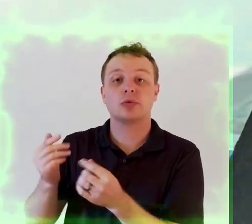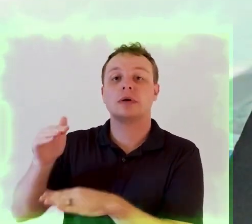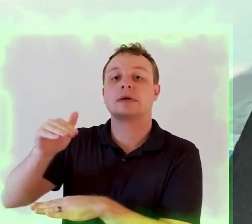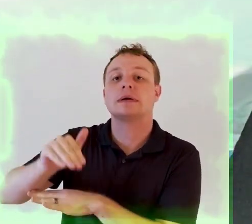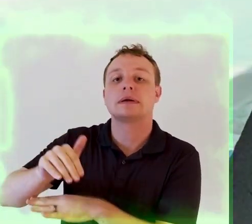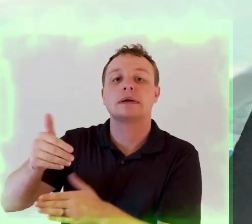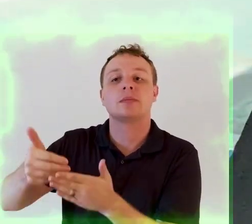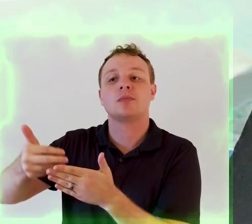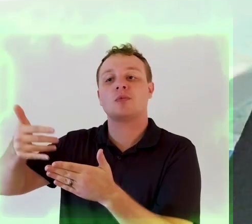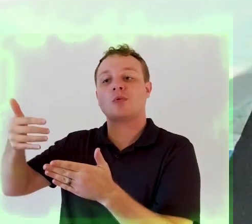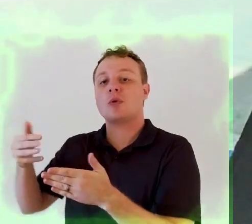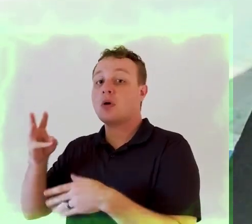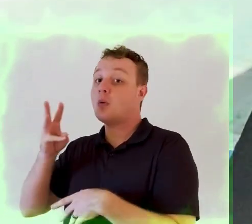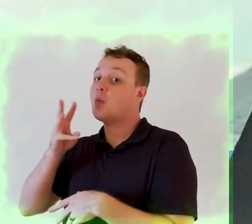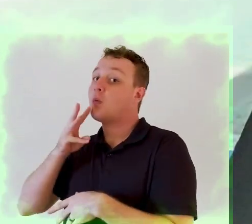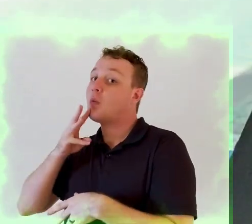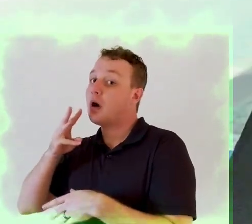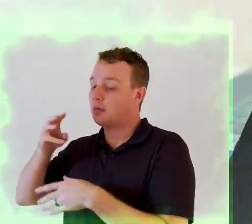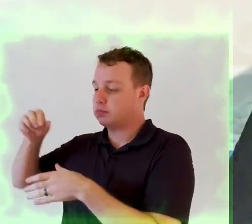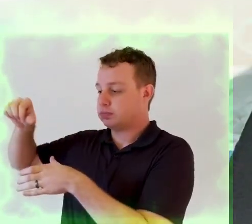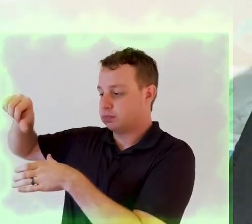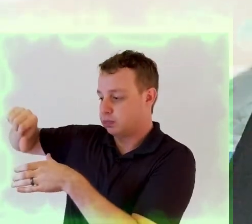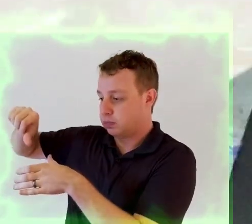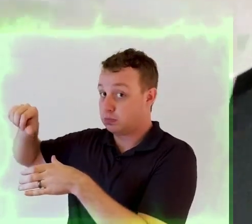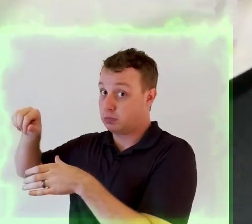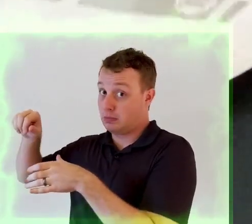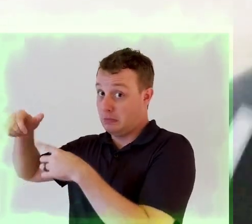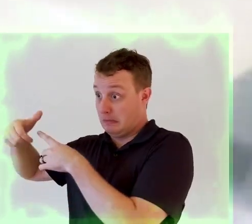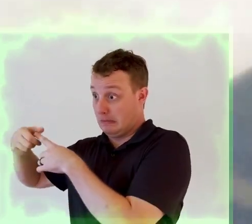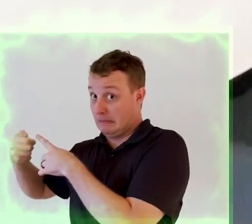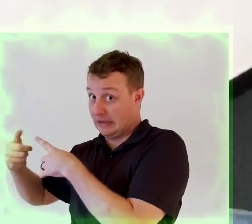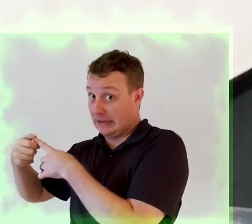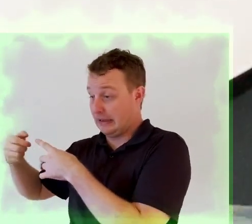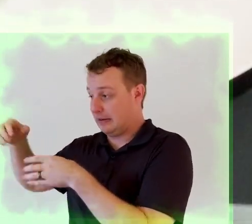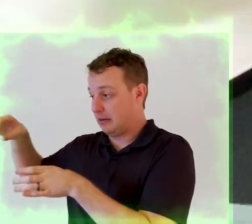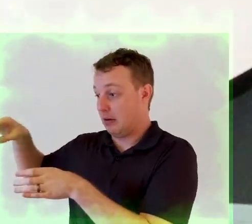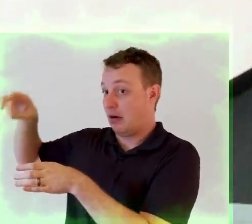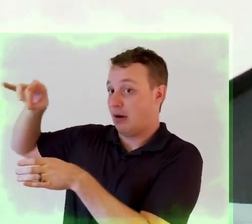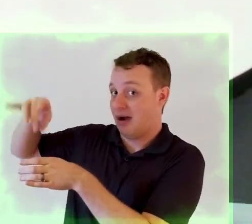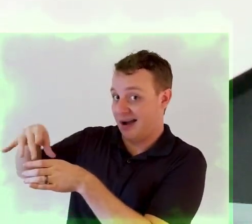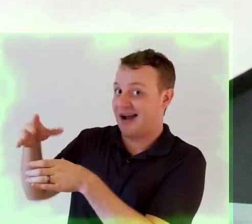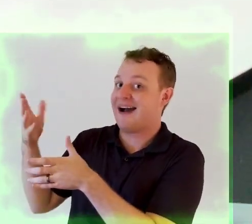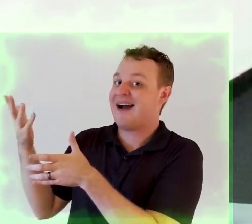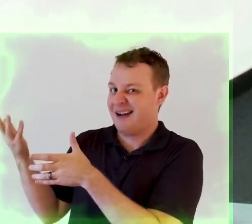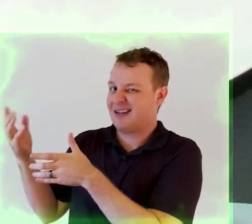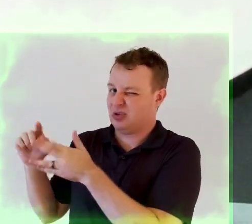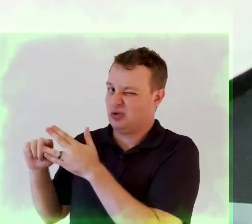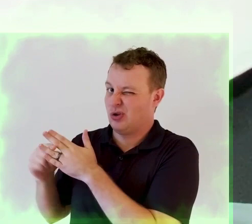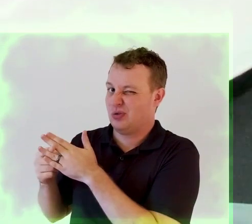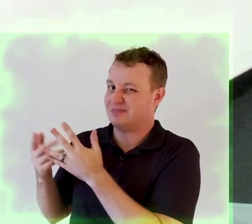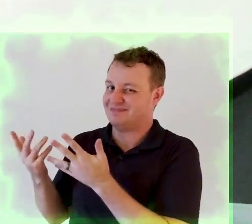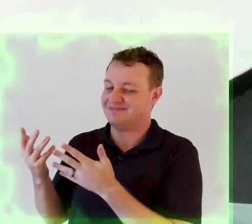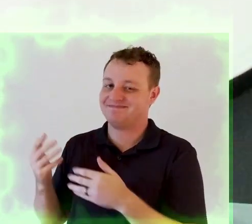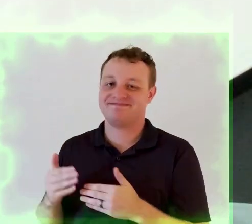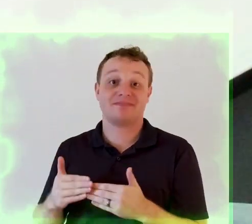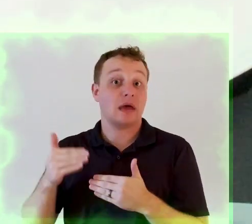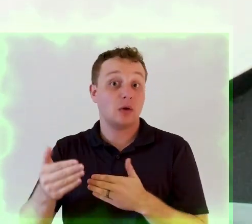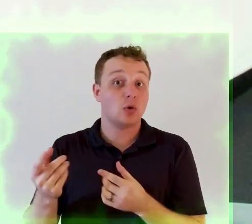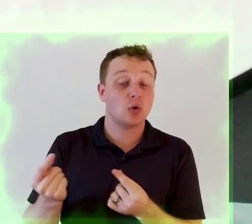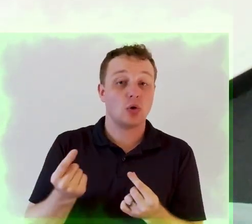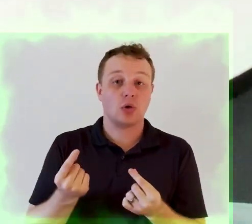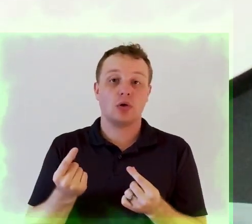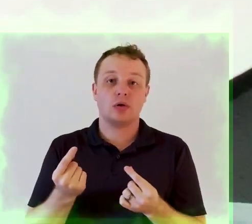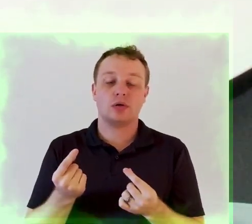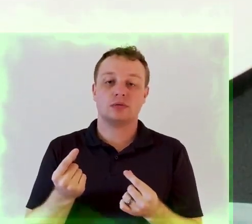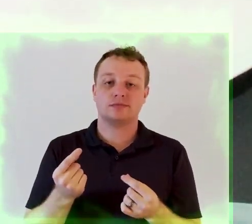before. This helps get the plant started. So what we're going to do next is prep everything else. We continue to use the water with our first